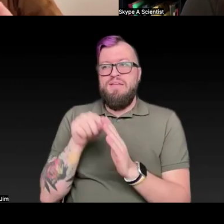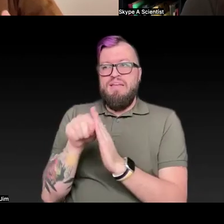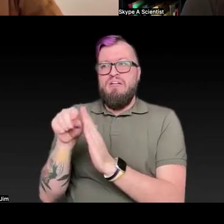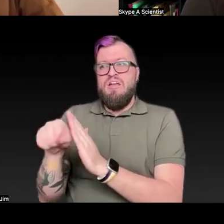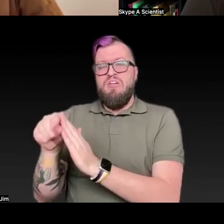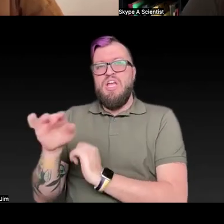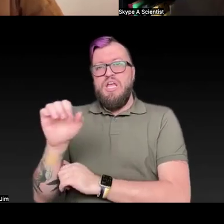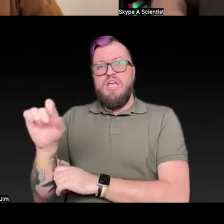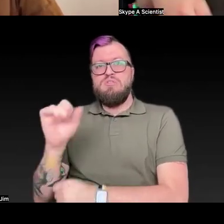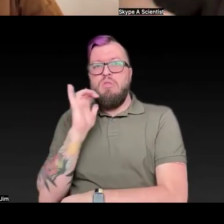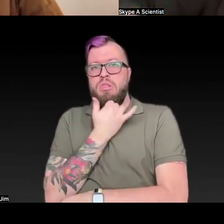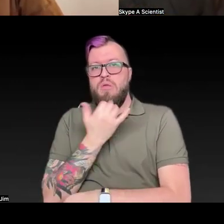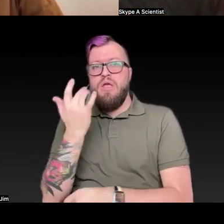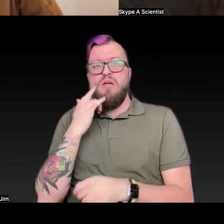populations.